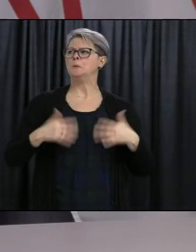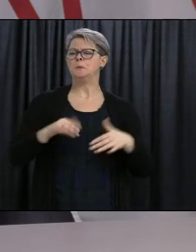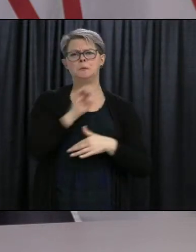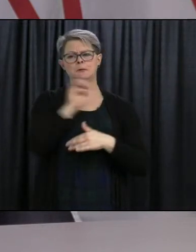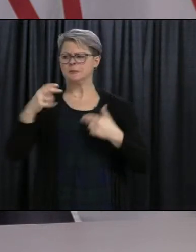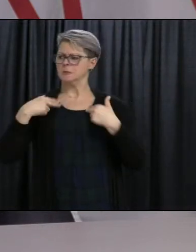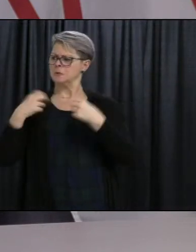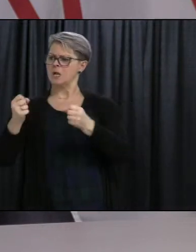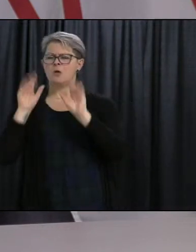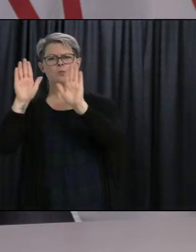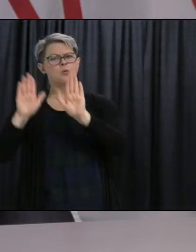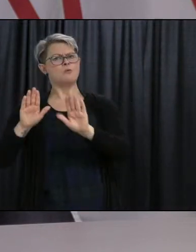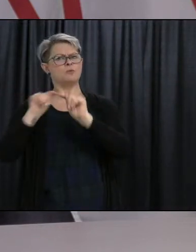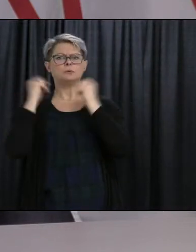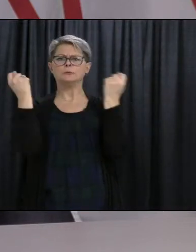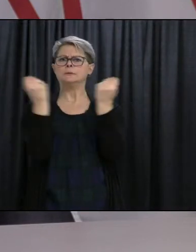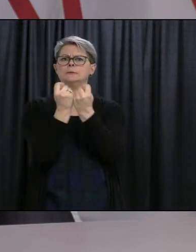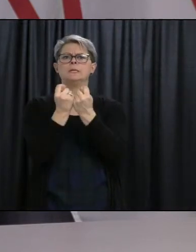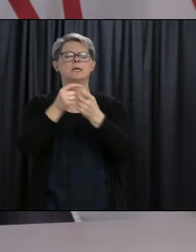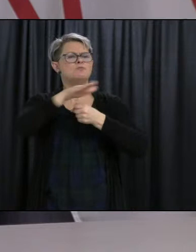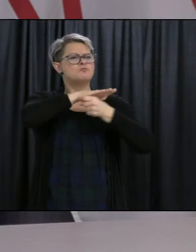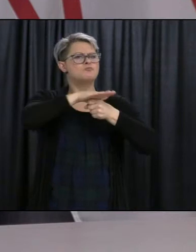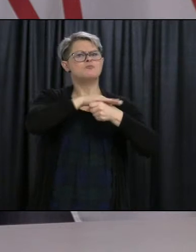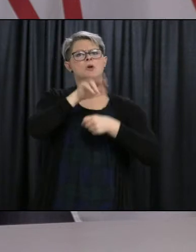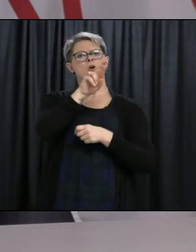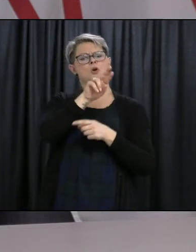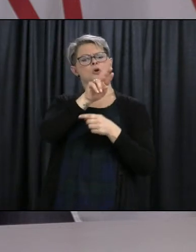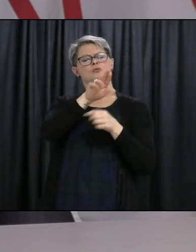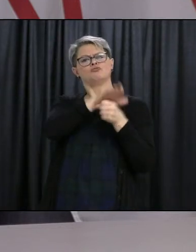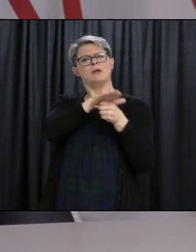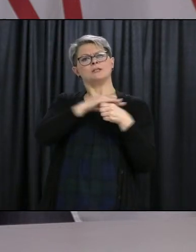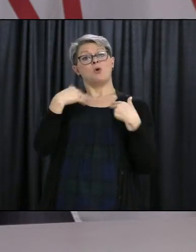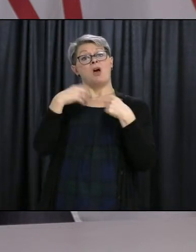Eastern Health and in all the regional health authorities.